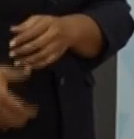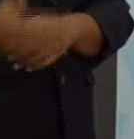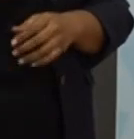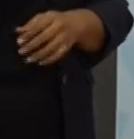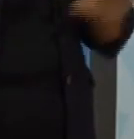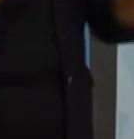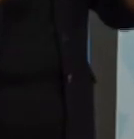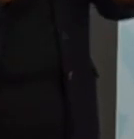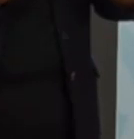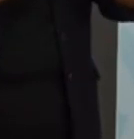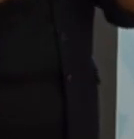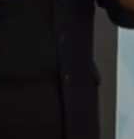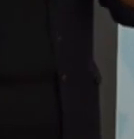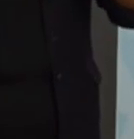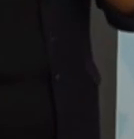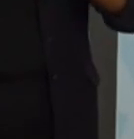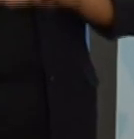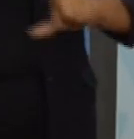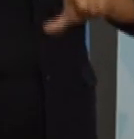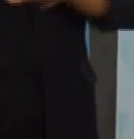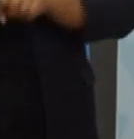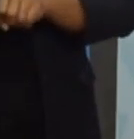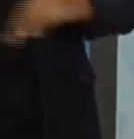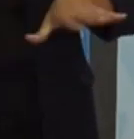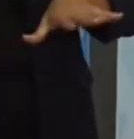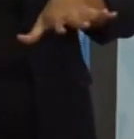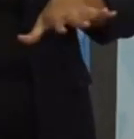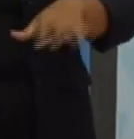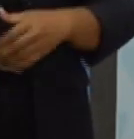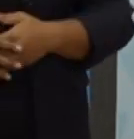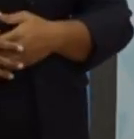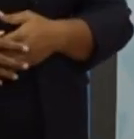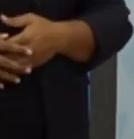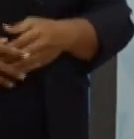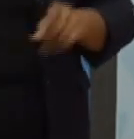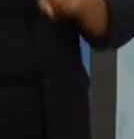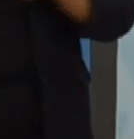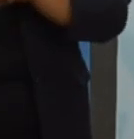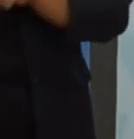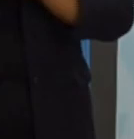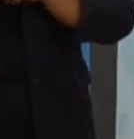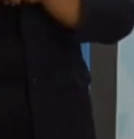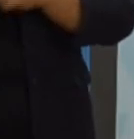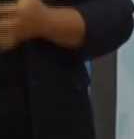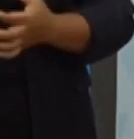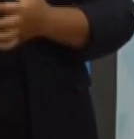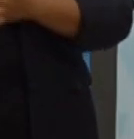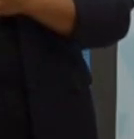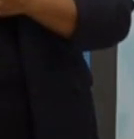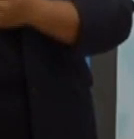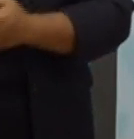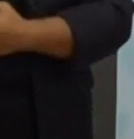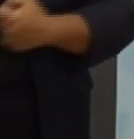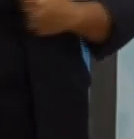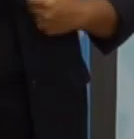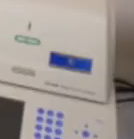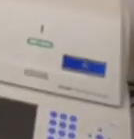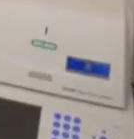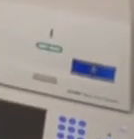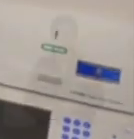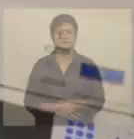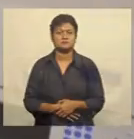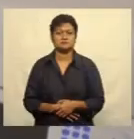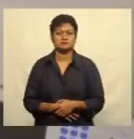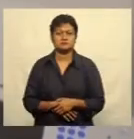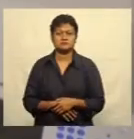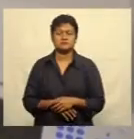other locally transmitted cases that have been all linked back to the RFMF soldier who was infected in a border quarantine facility.